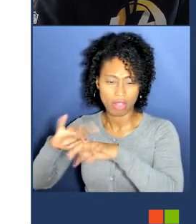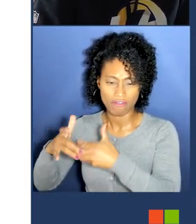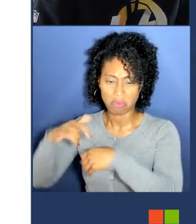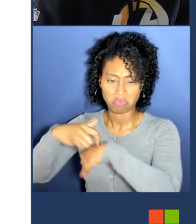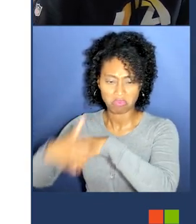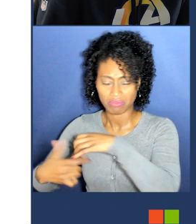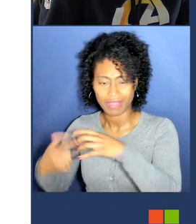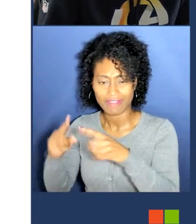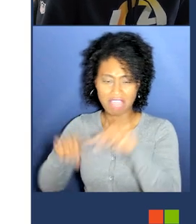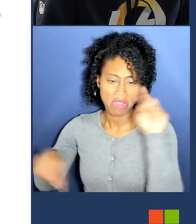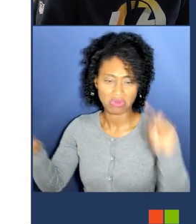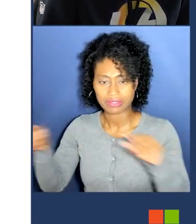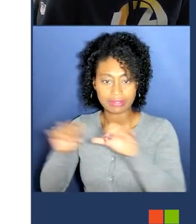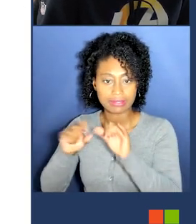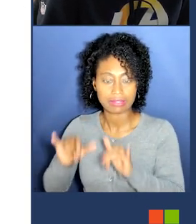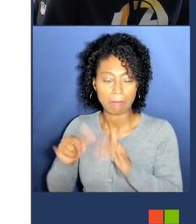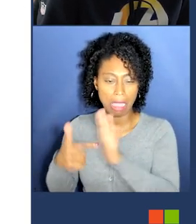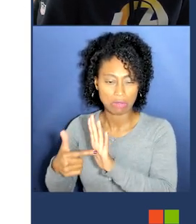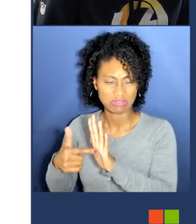models,